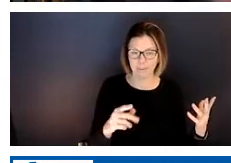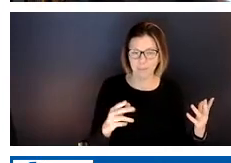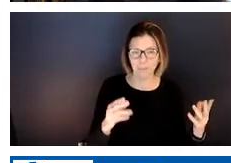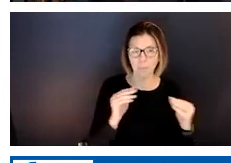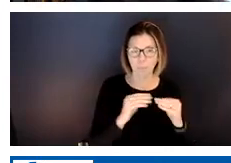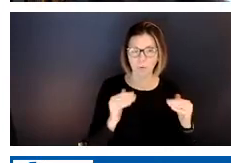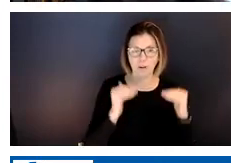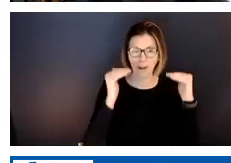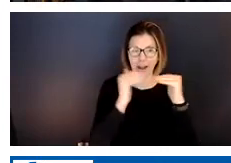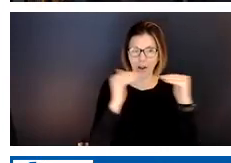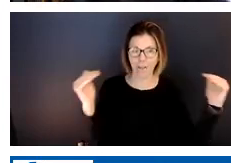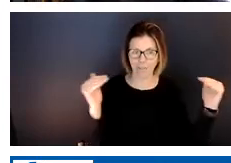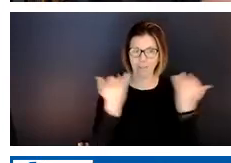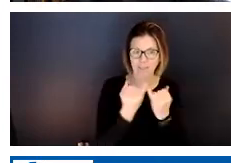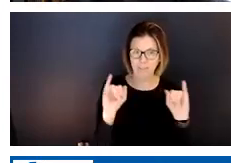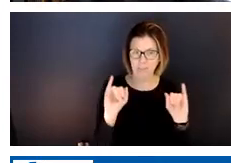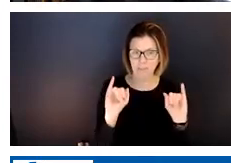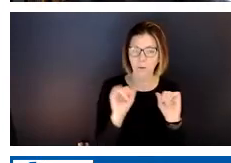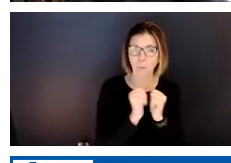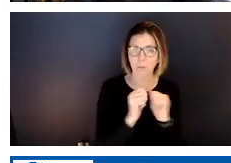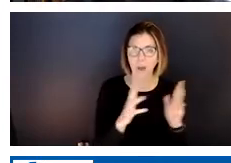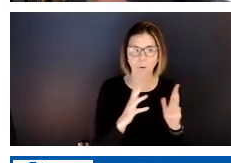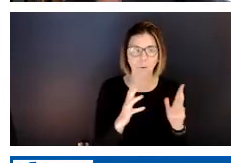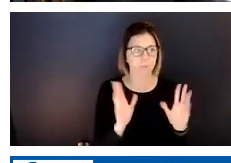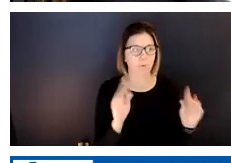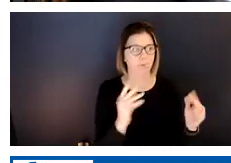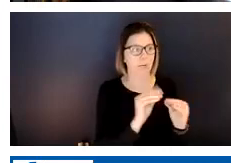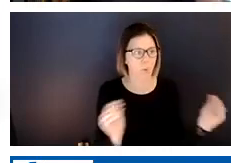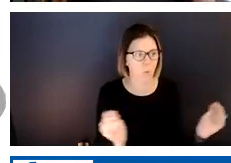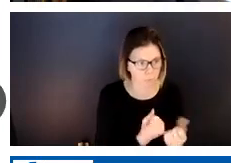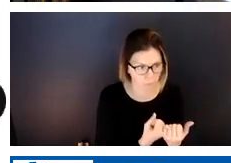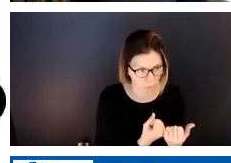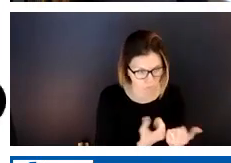independence without completely removing the support that is available.